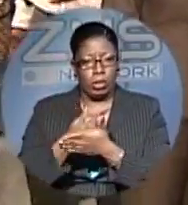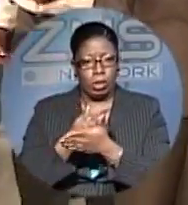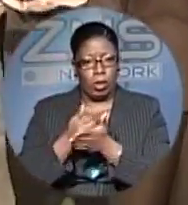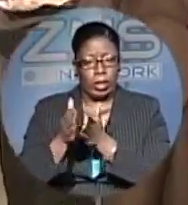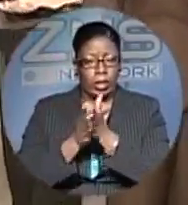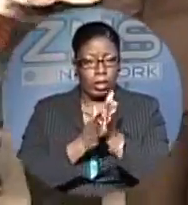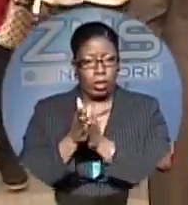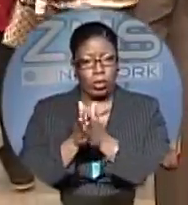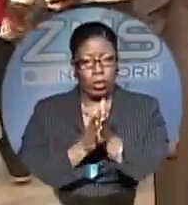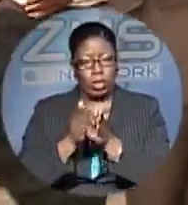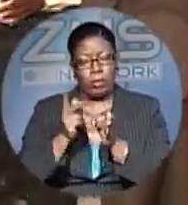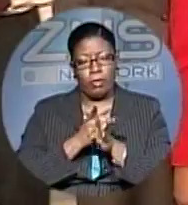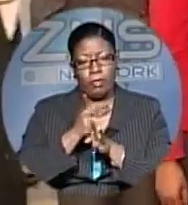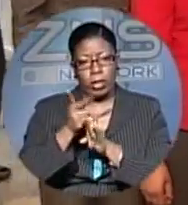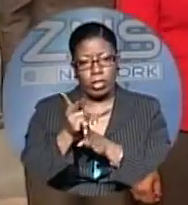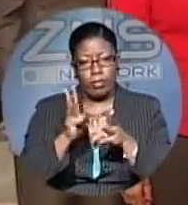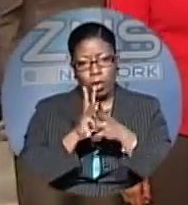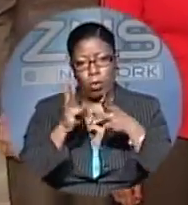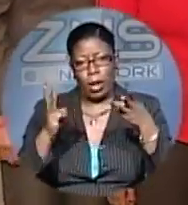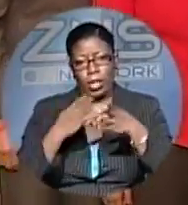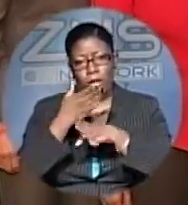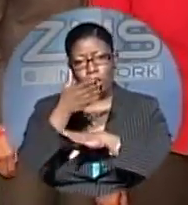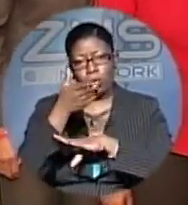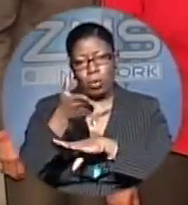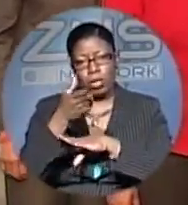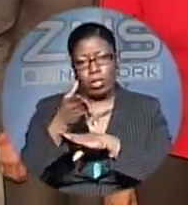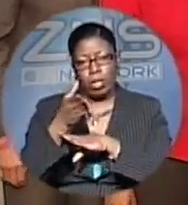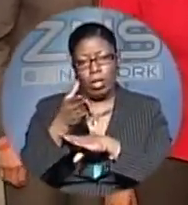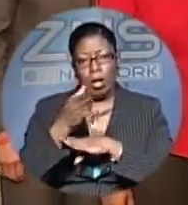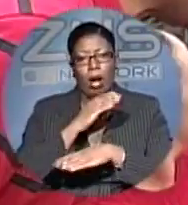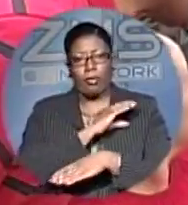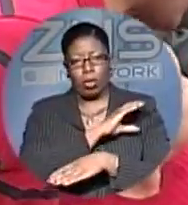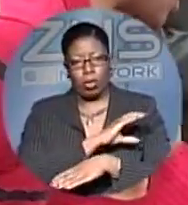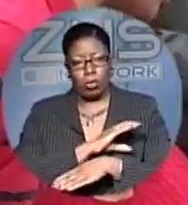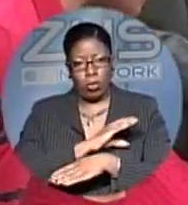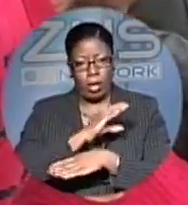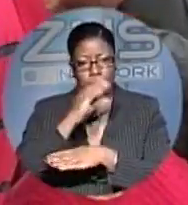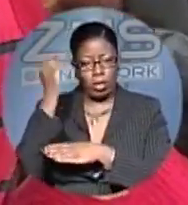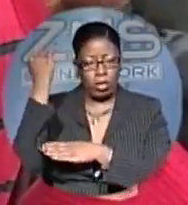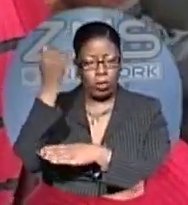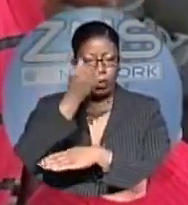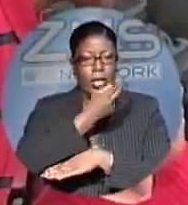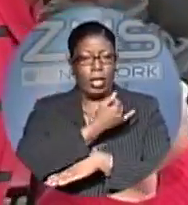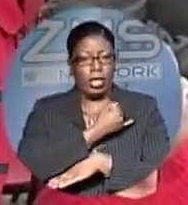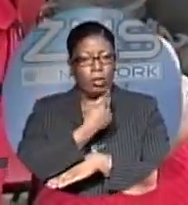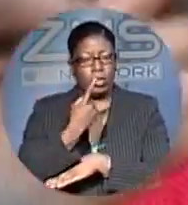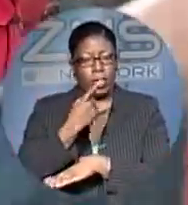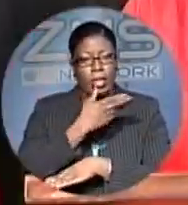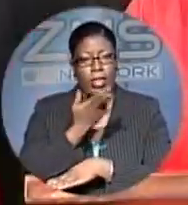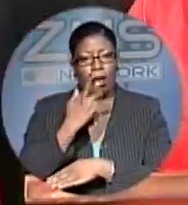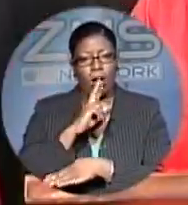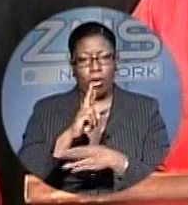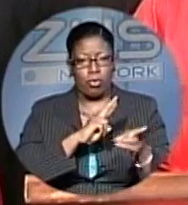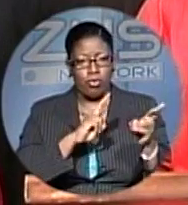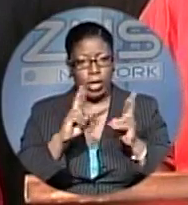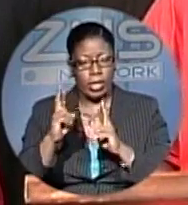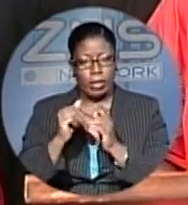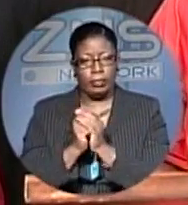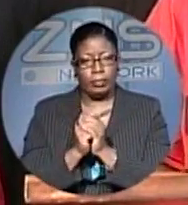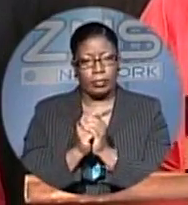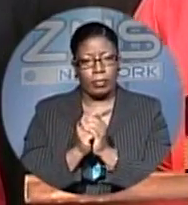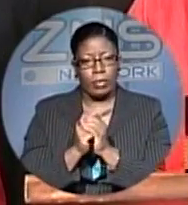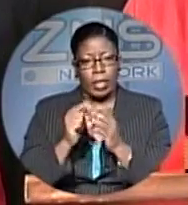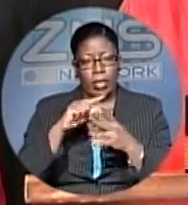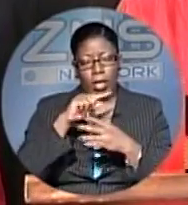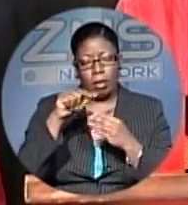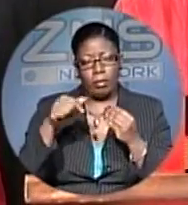capable leading professionals from a wide cross-section of careers, party leader Prime Minister Hubert Ingham says they are ready. The wealth of talent among